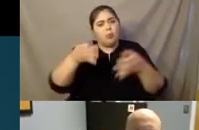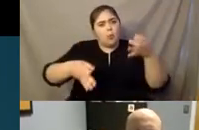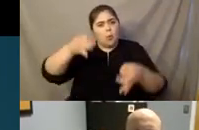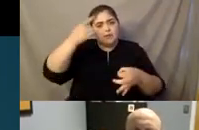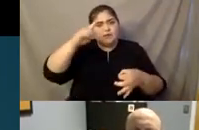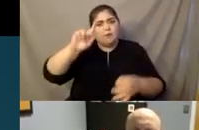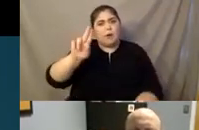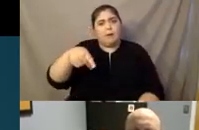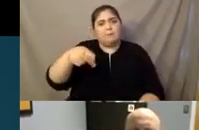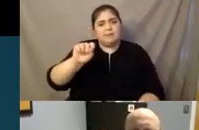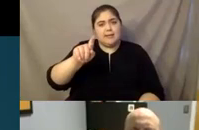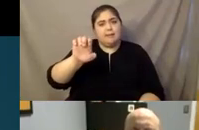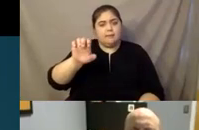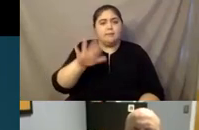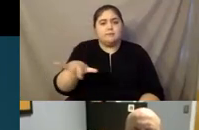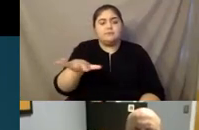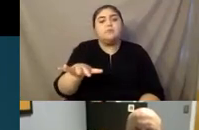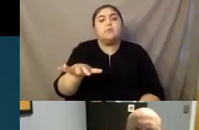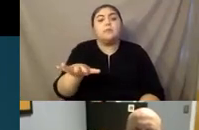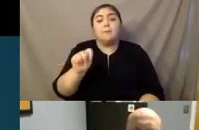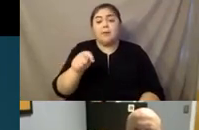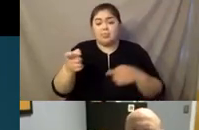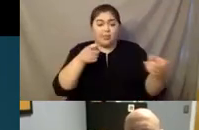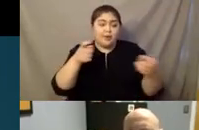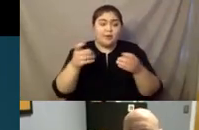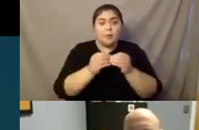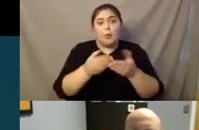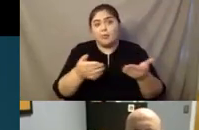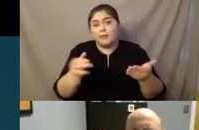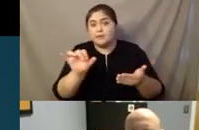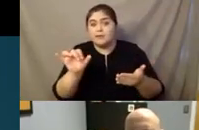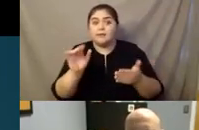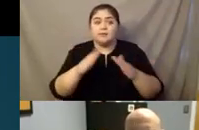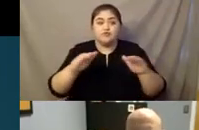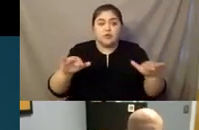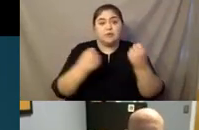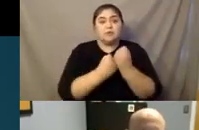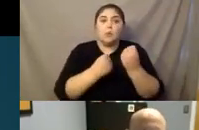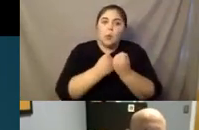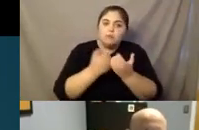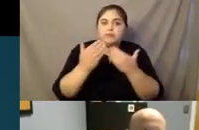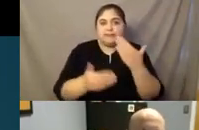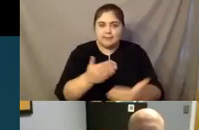upstate, but they were handling more things like child support proceedings,